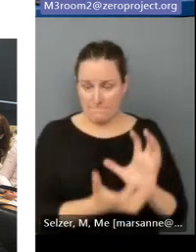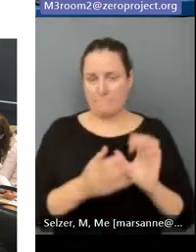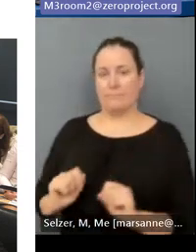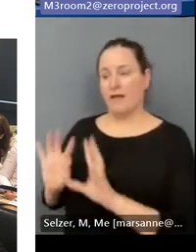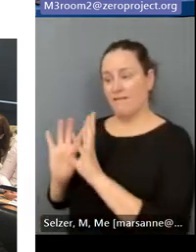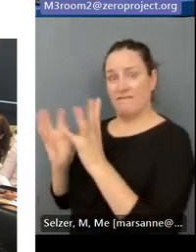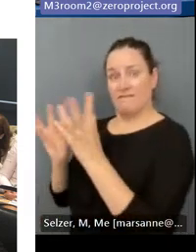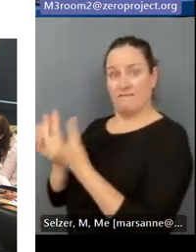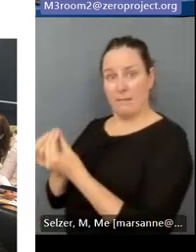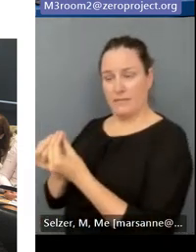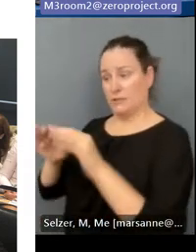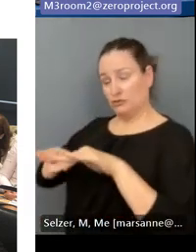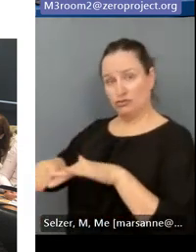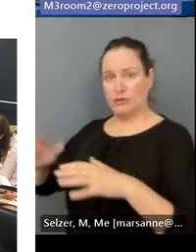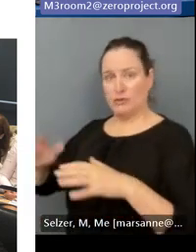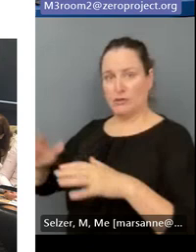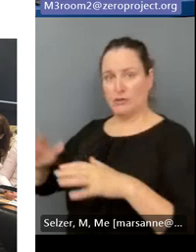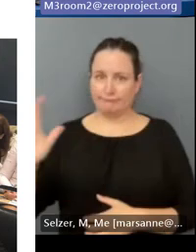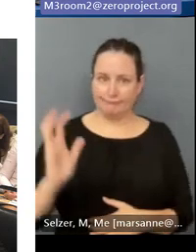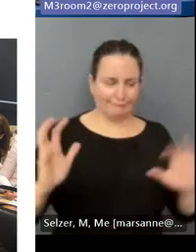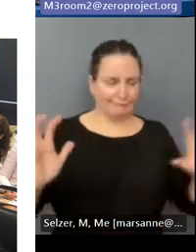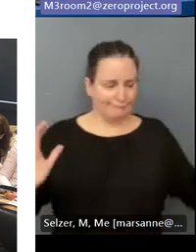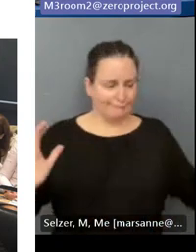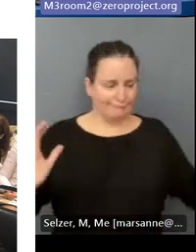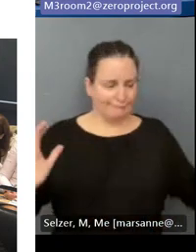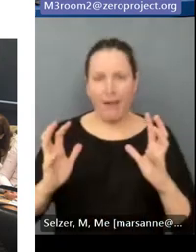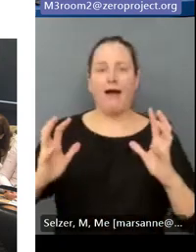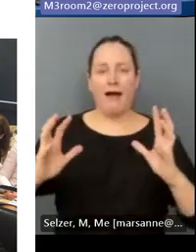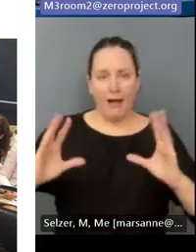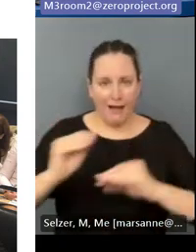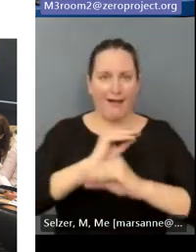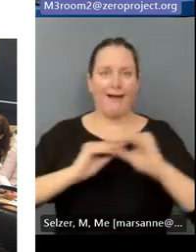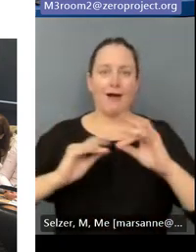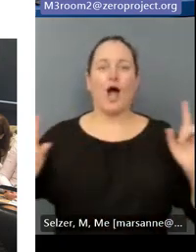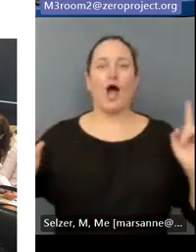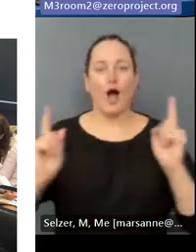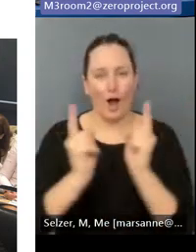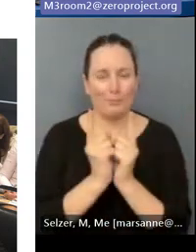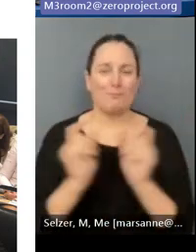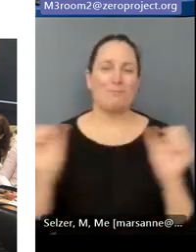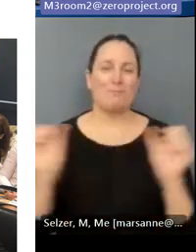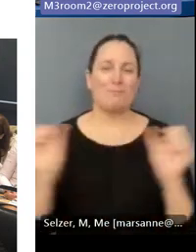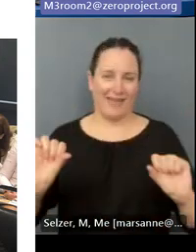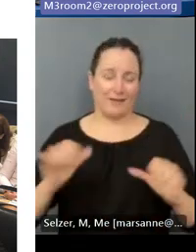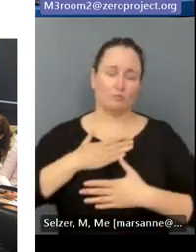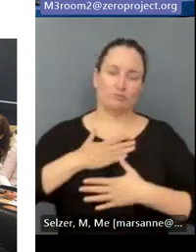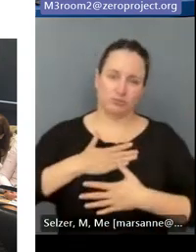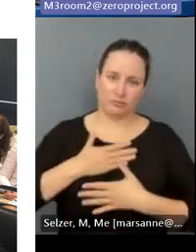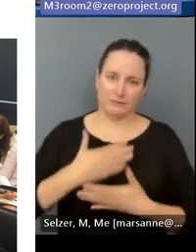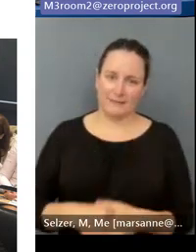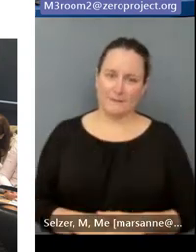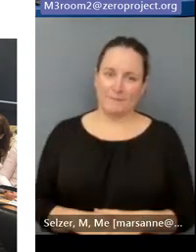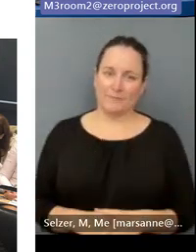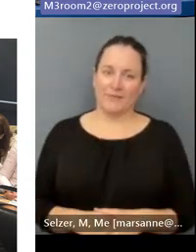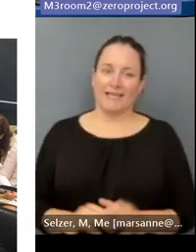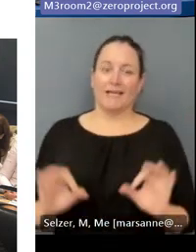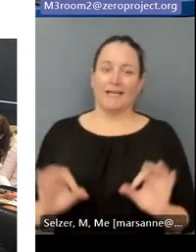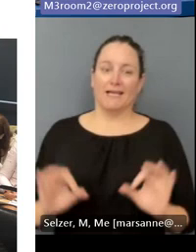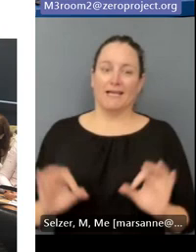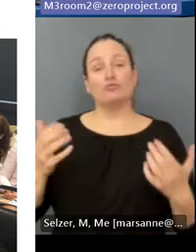and families together where they can engage, network, ask questions, and interact. We also do these mobile exhibitions where